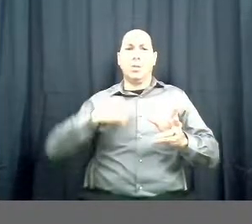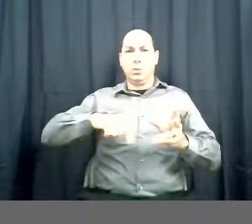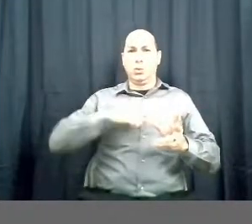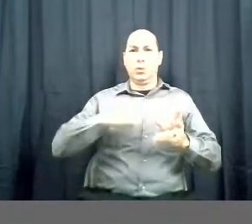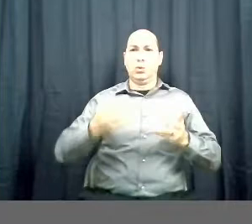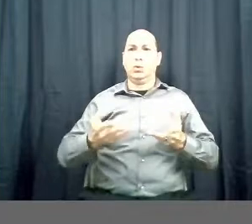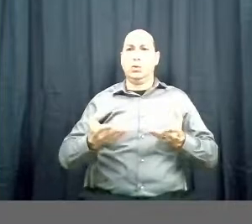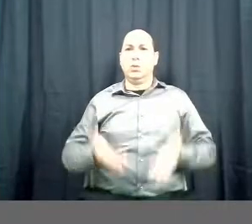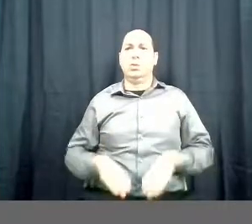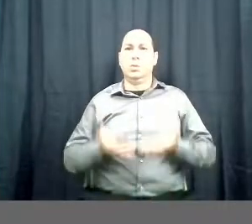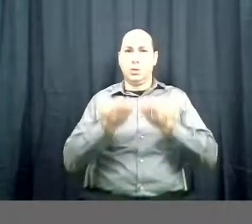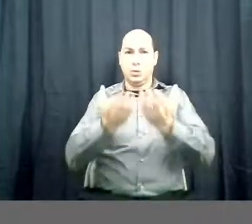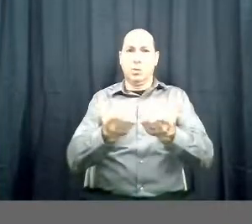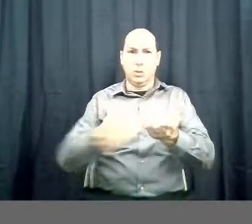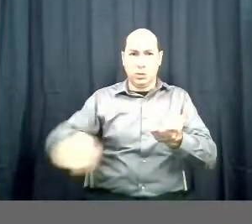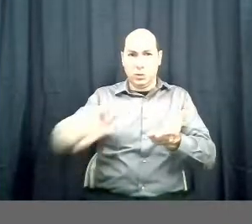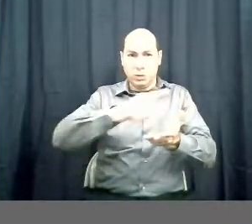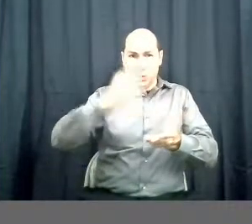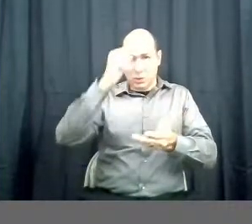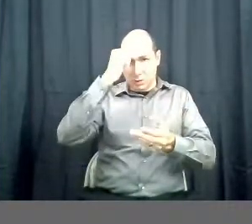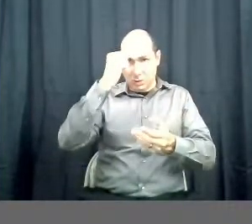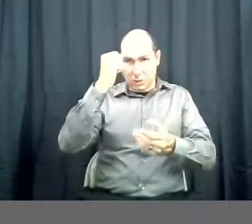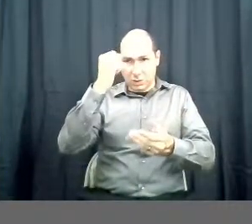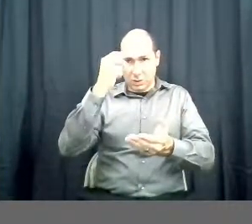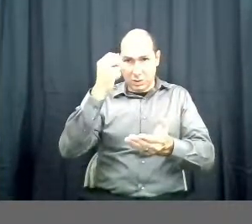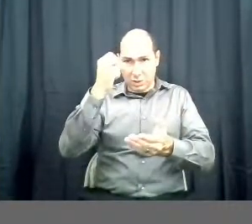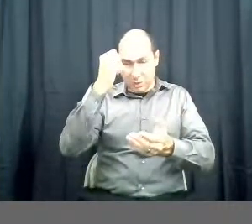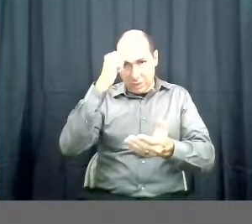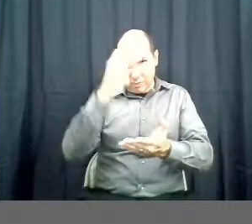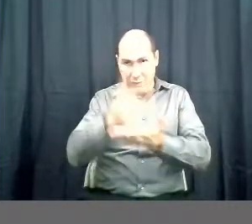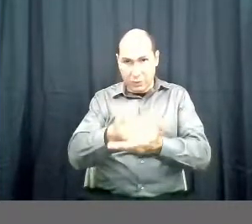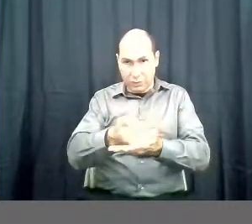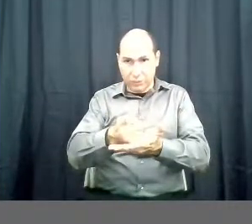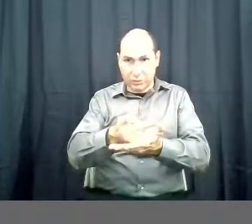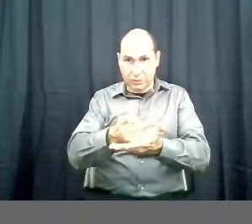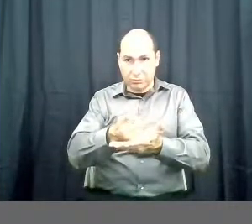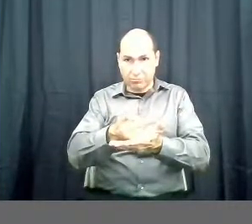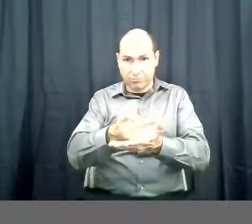approve this. At this time, I'll take any questions.